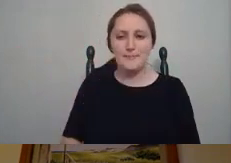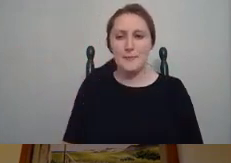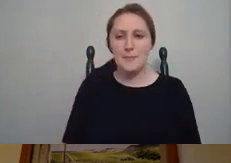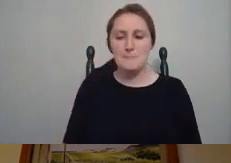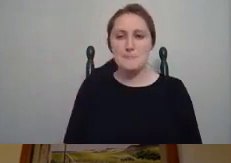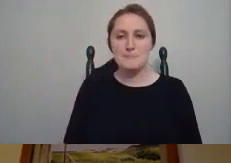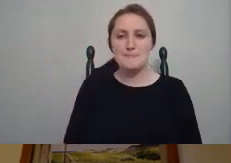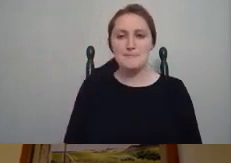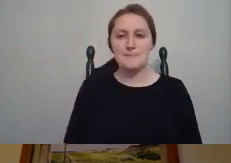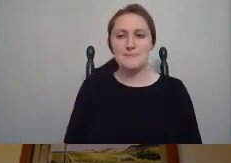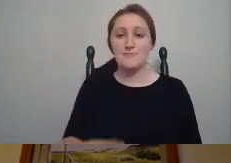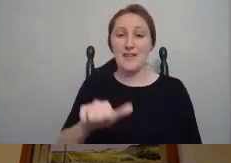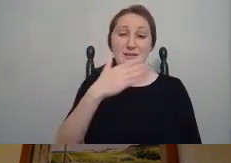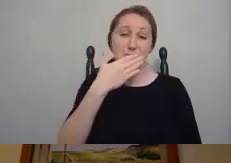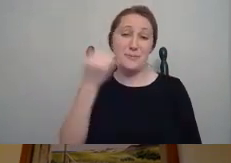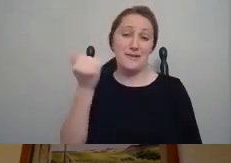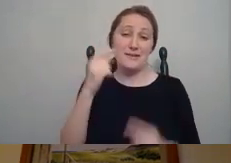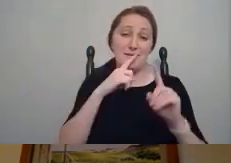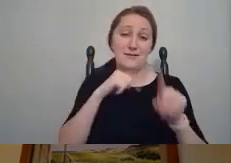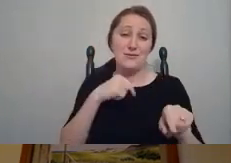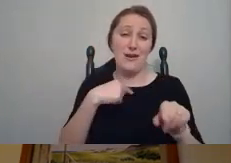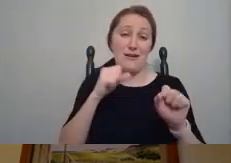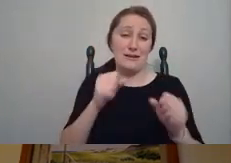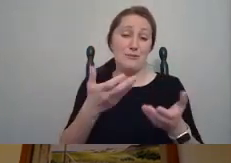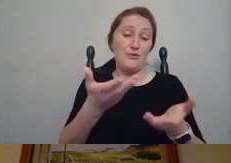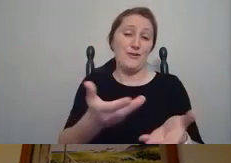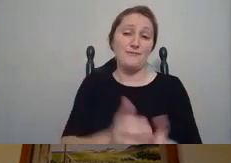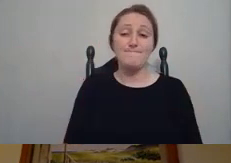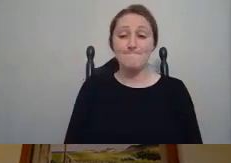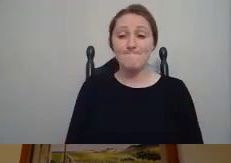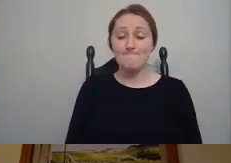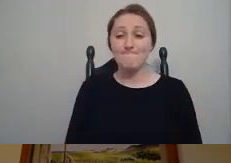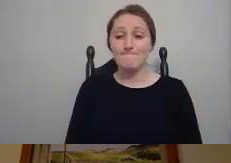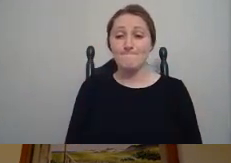So that's the best answer I can give at this time for that.